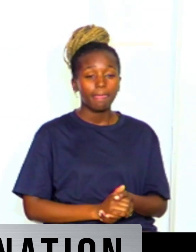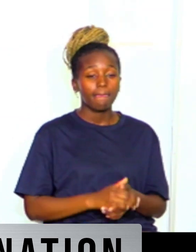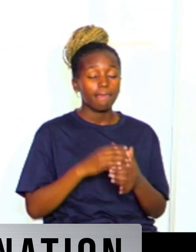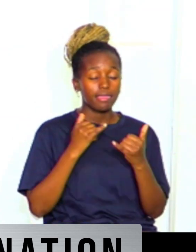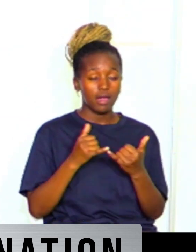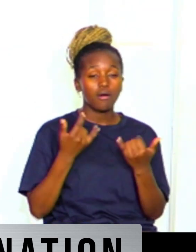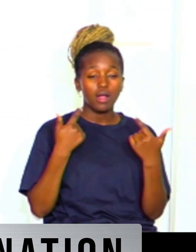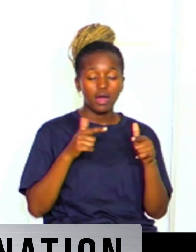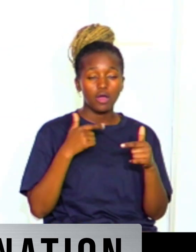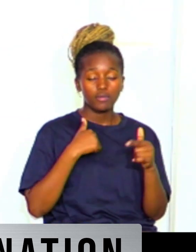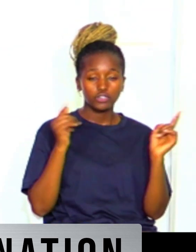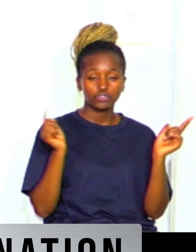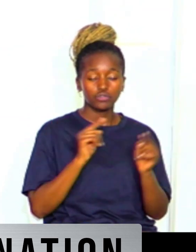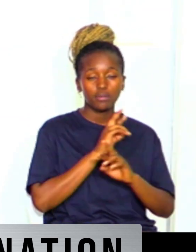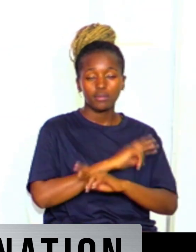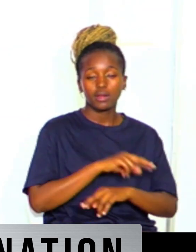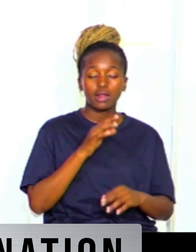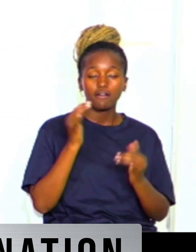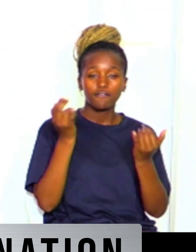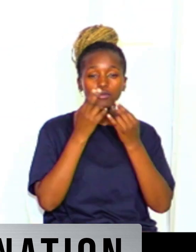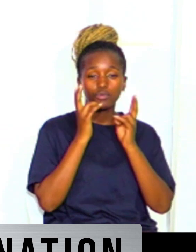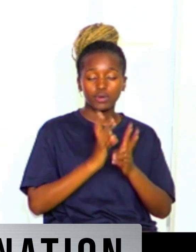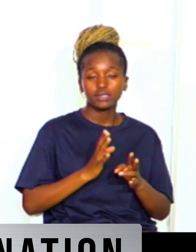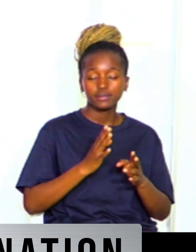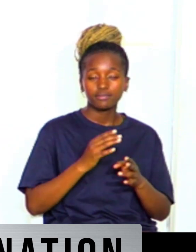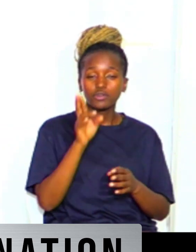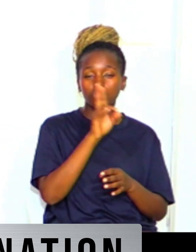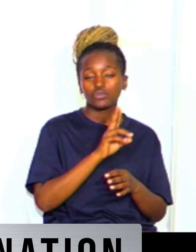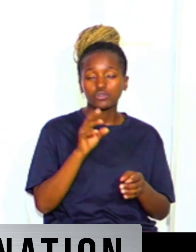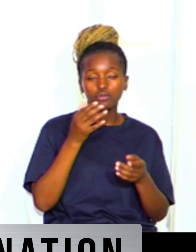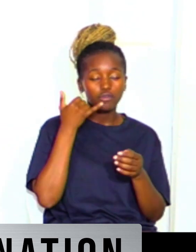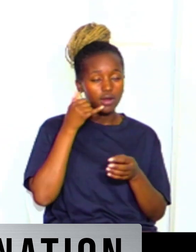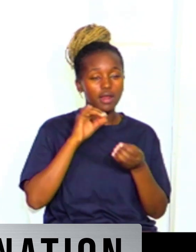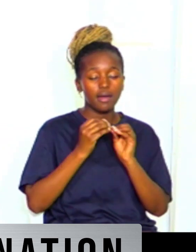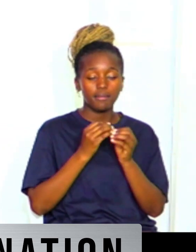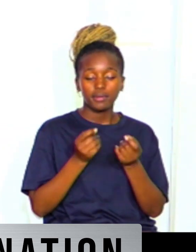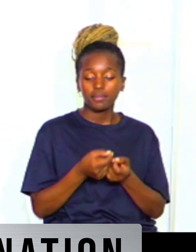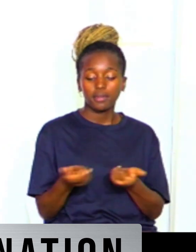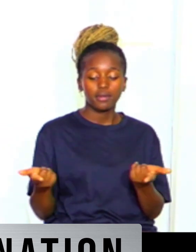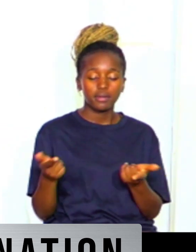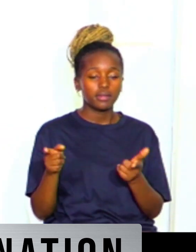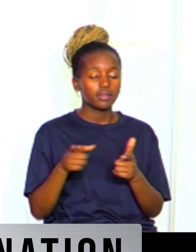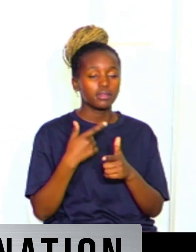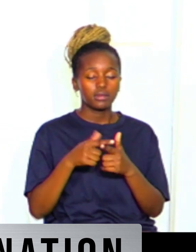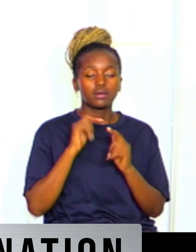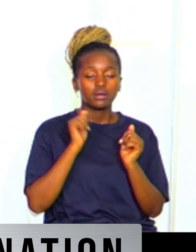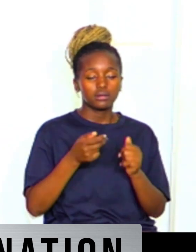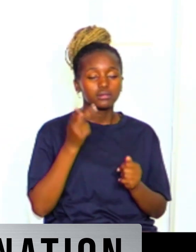Viewers, 0111980384. See you after the break.